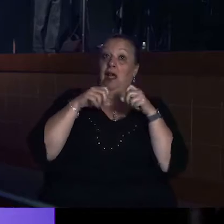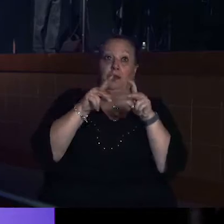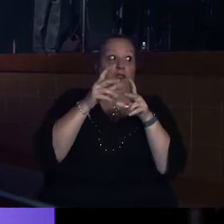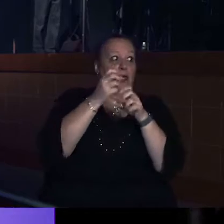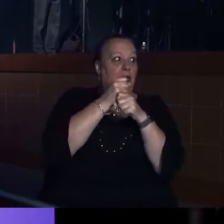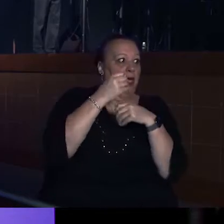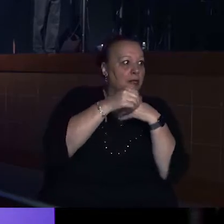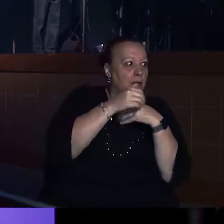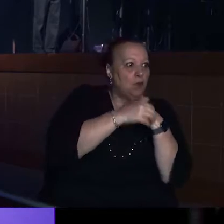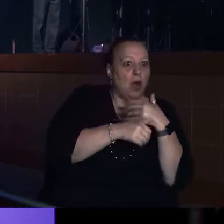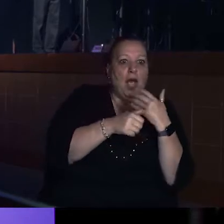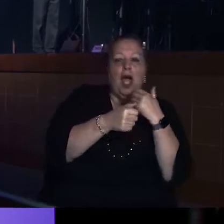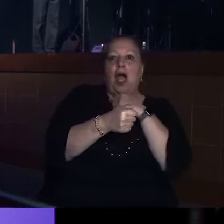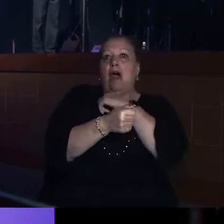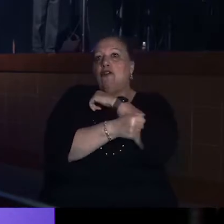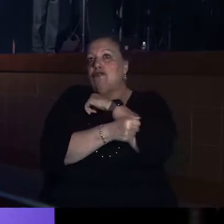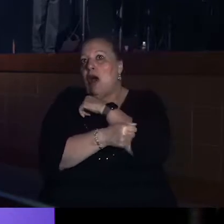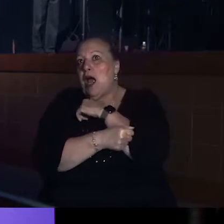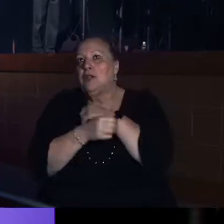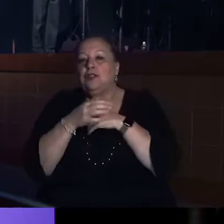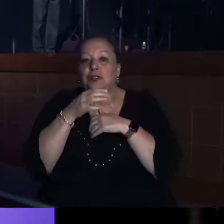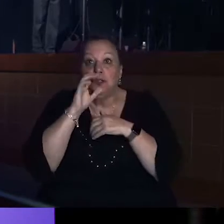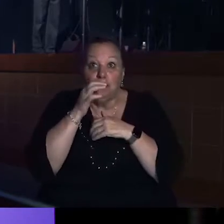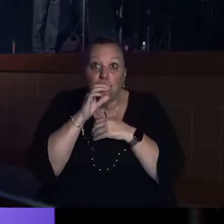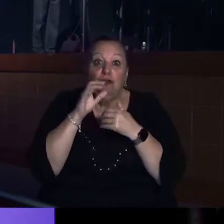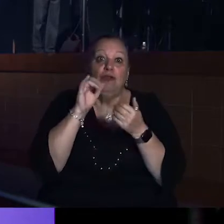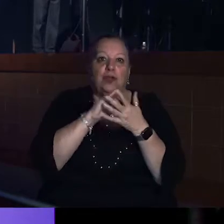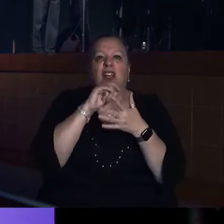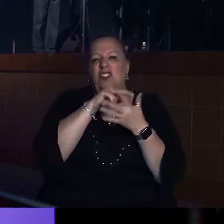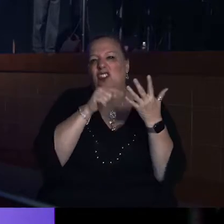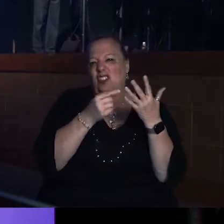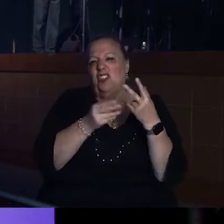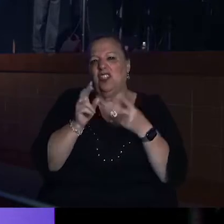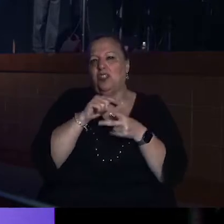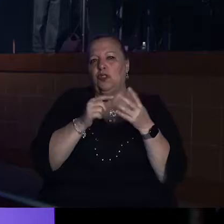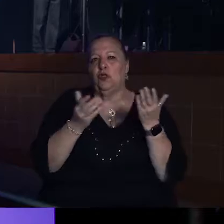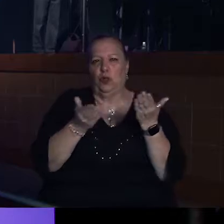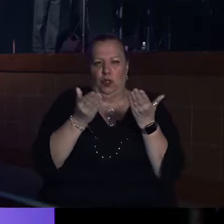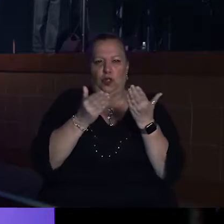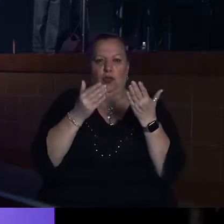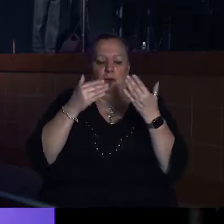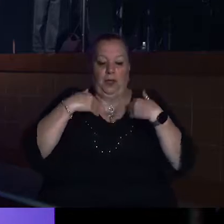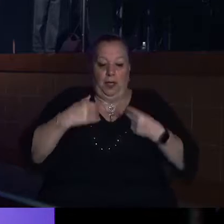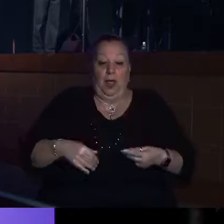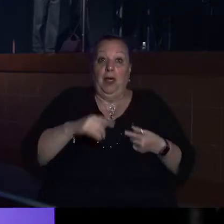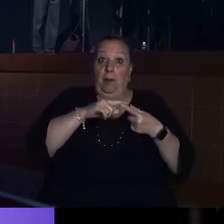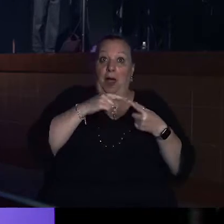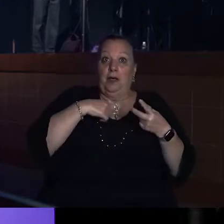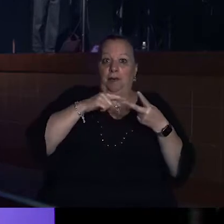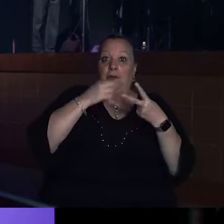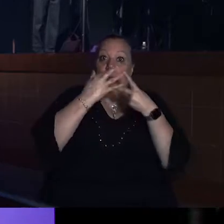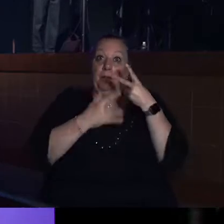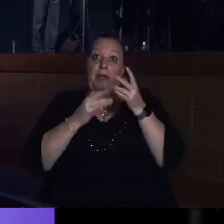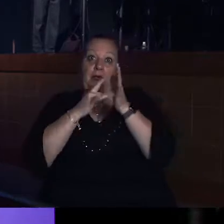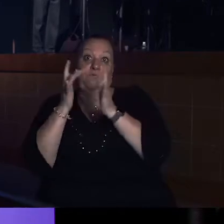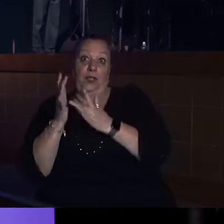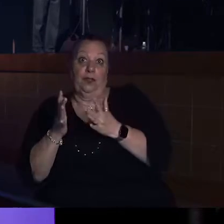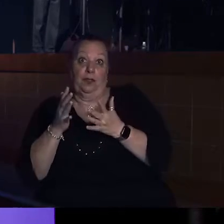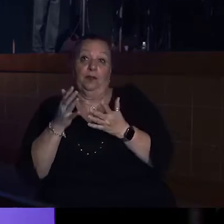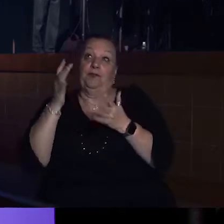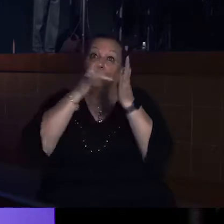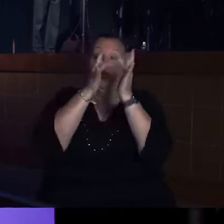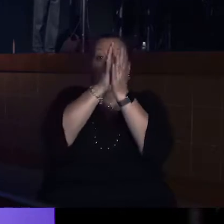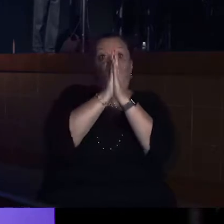some bread or crackers and some juice. These are the elements we use to remember the body and the blood of Jesus. Jesus asked